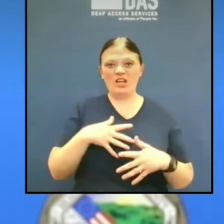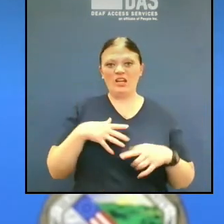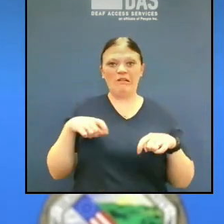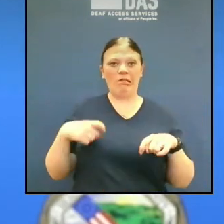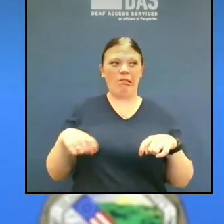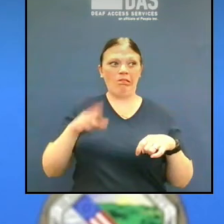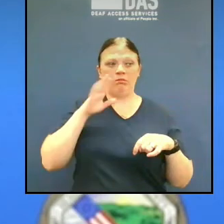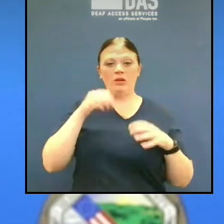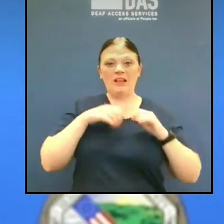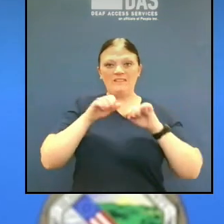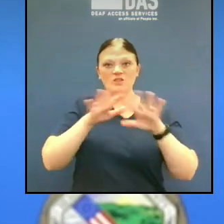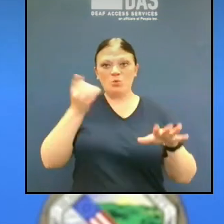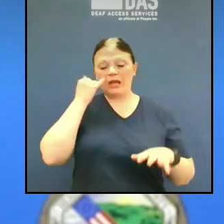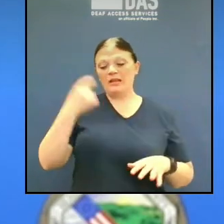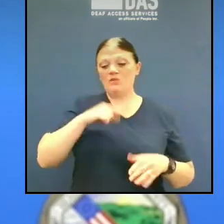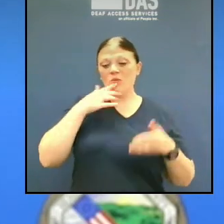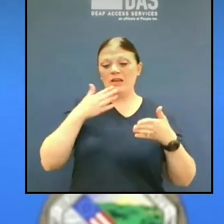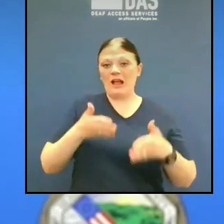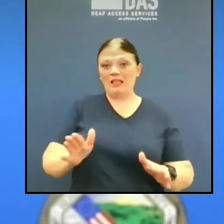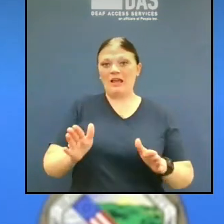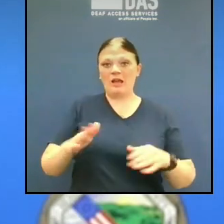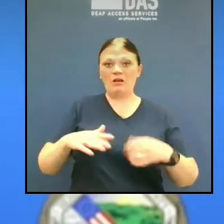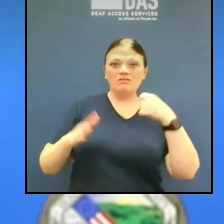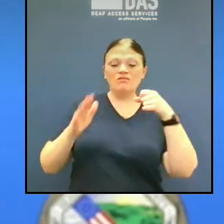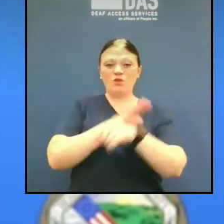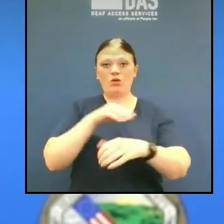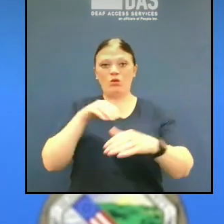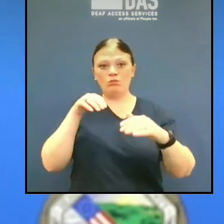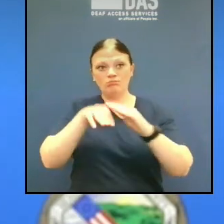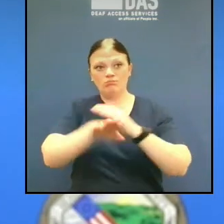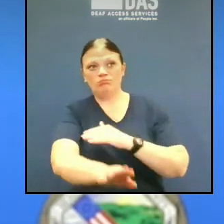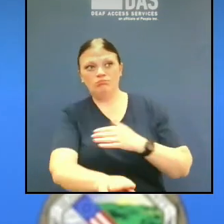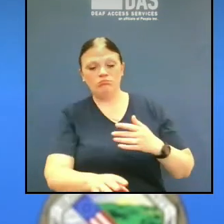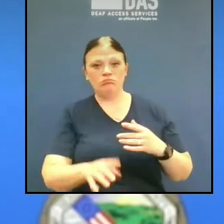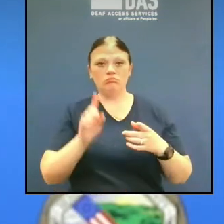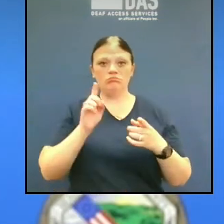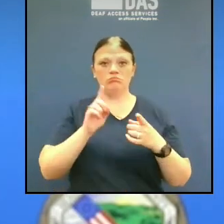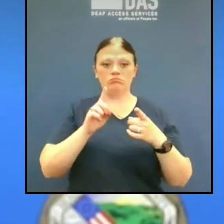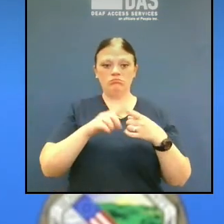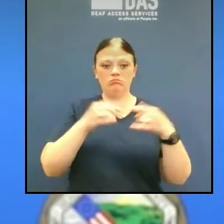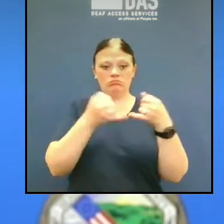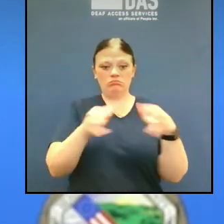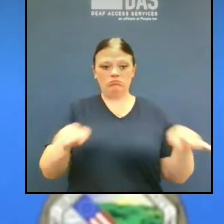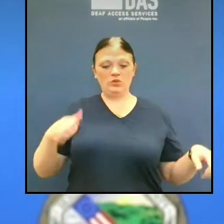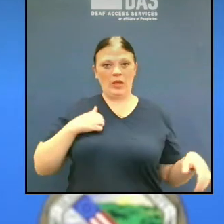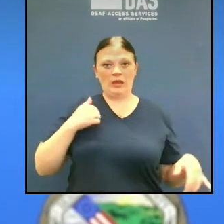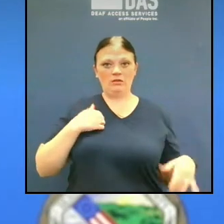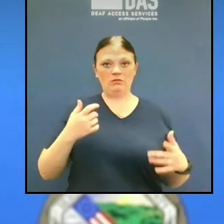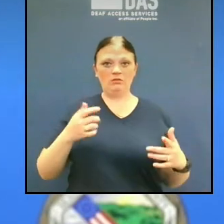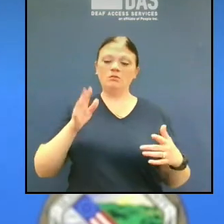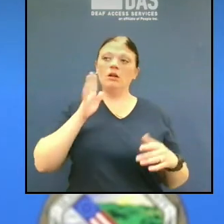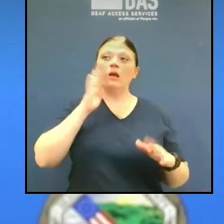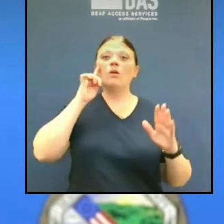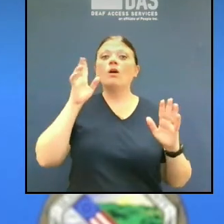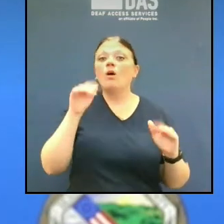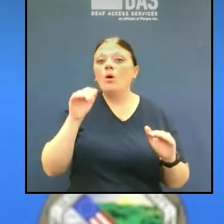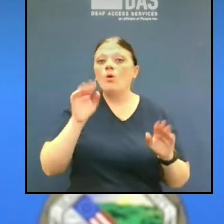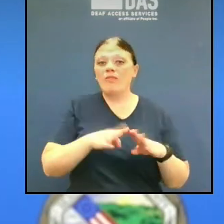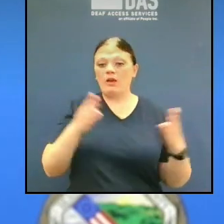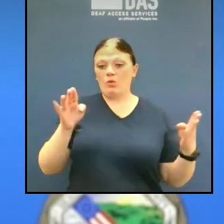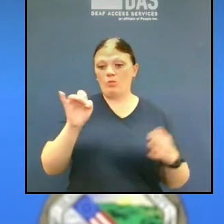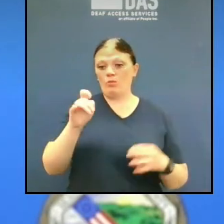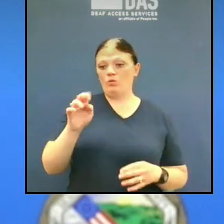have transmission if we allow complete cross-border traffic to go. I would be hopeful that they would open on